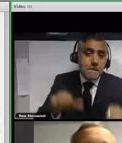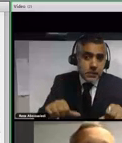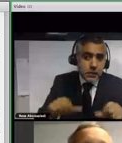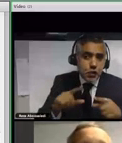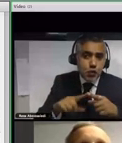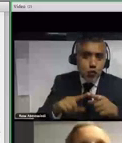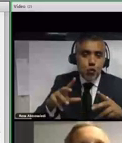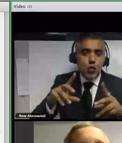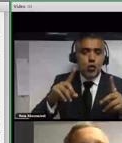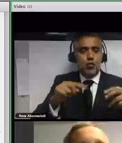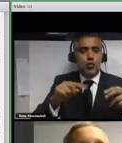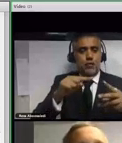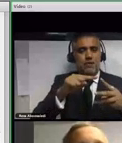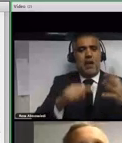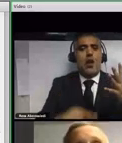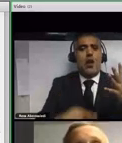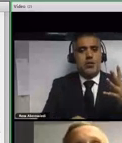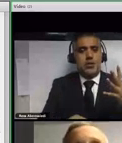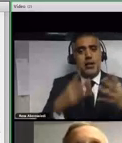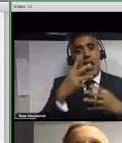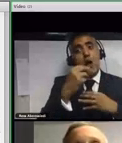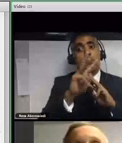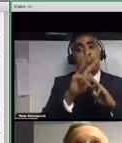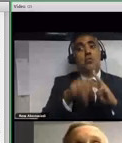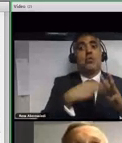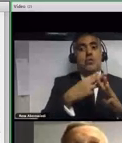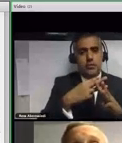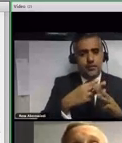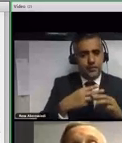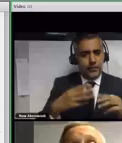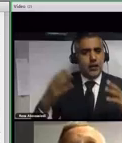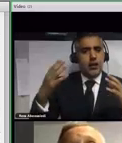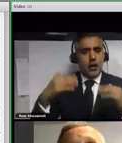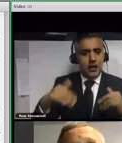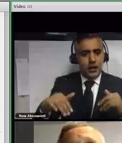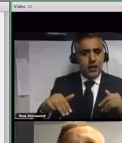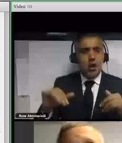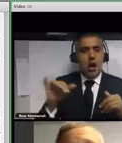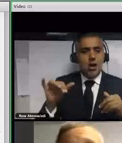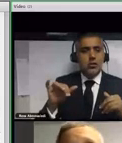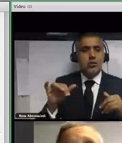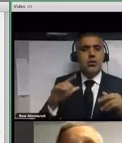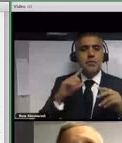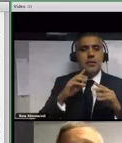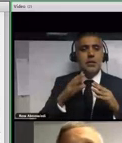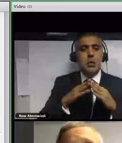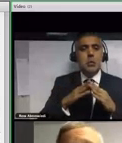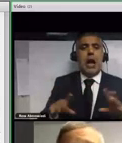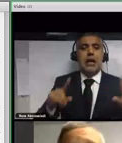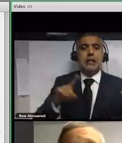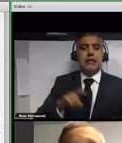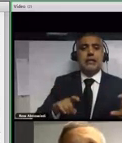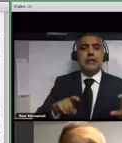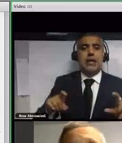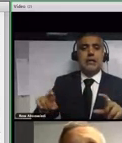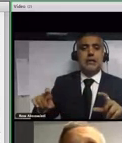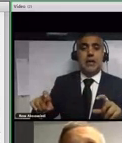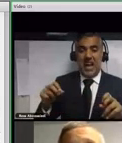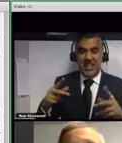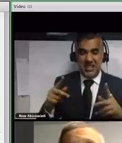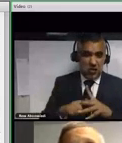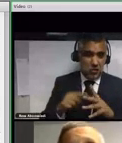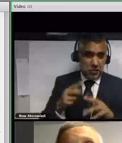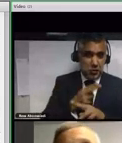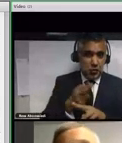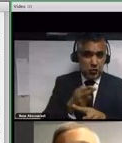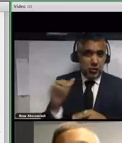do various things out in the world. And the extended set has also been widely tested and is starting to be used as well.